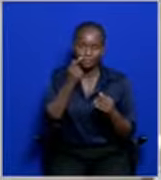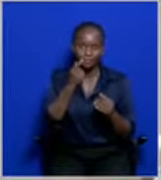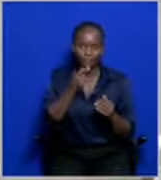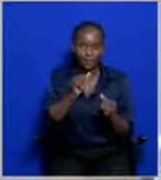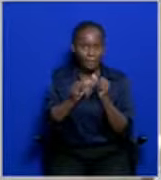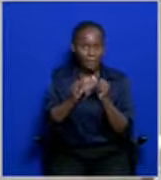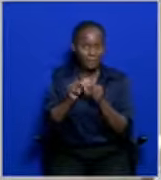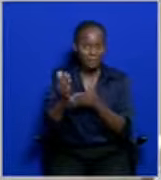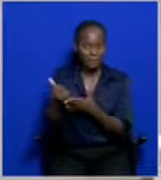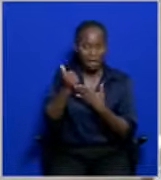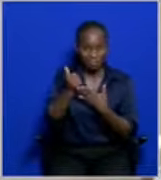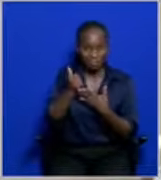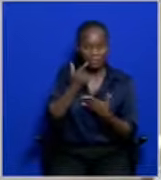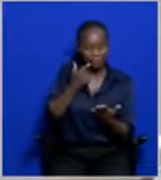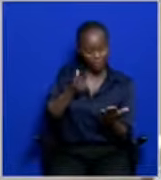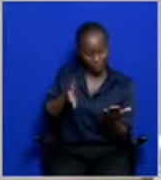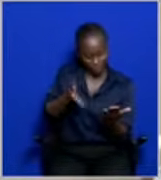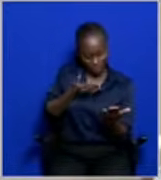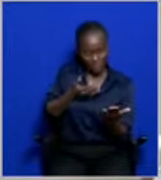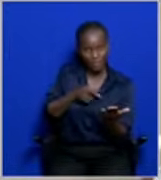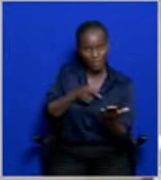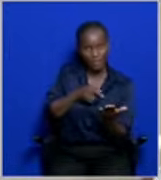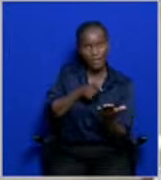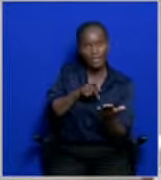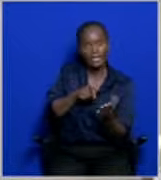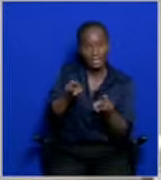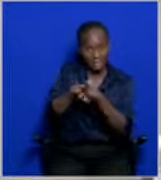same file. 311.